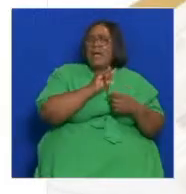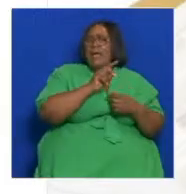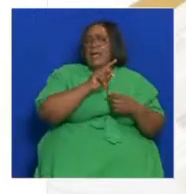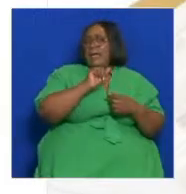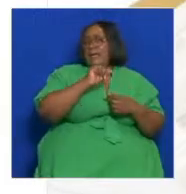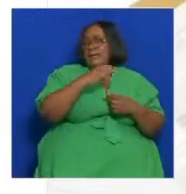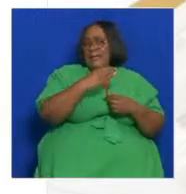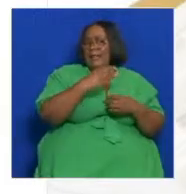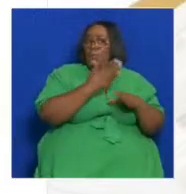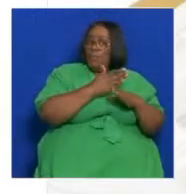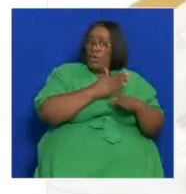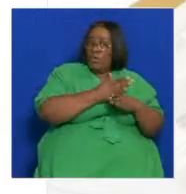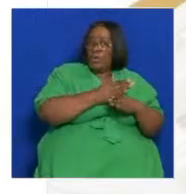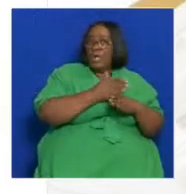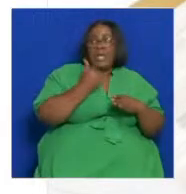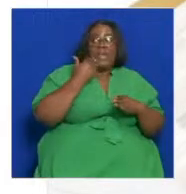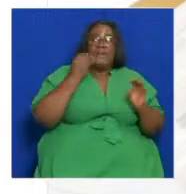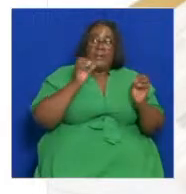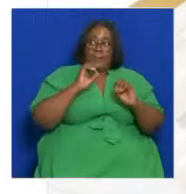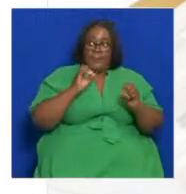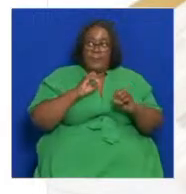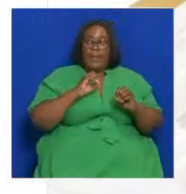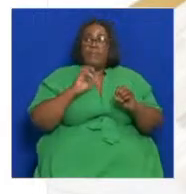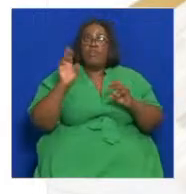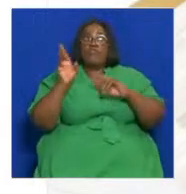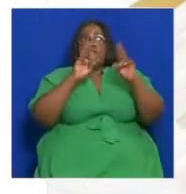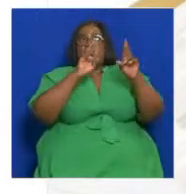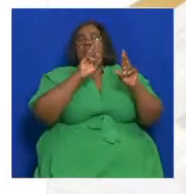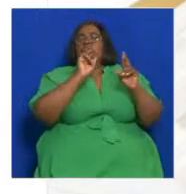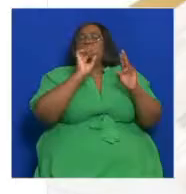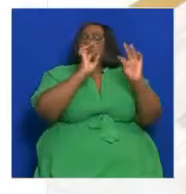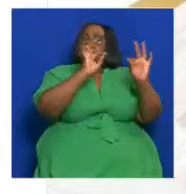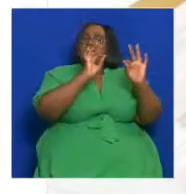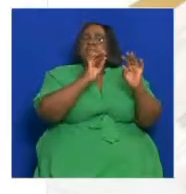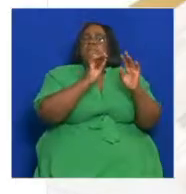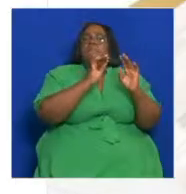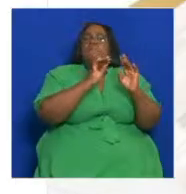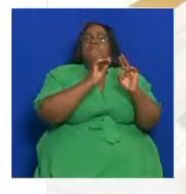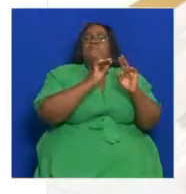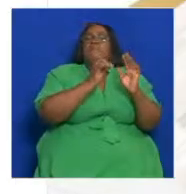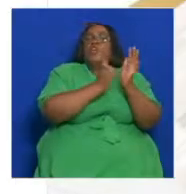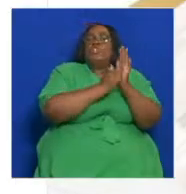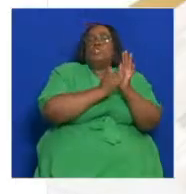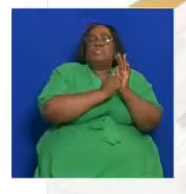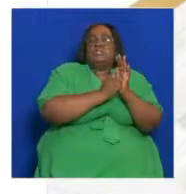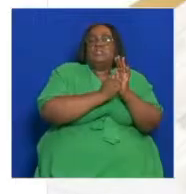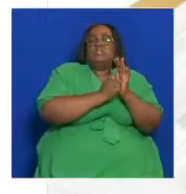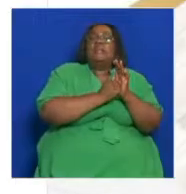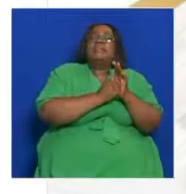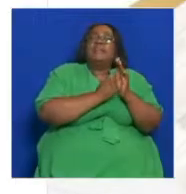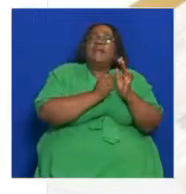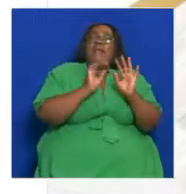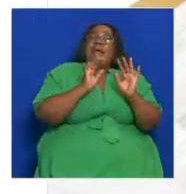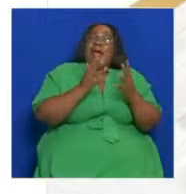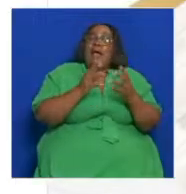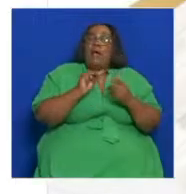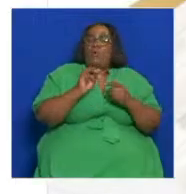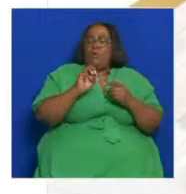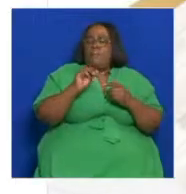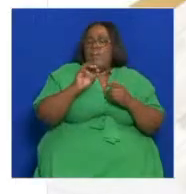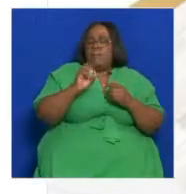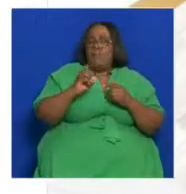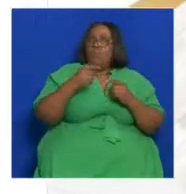agency. This would be done by way of a memo to the ID with recommendations. Of the matters I